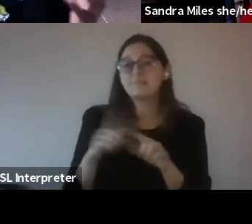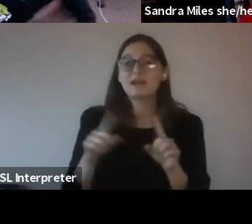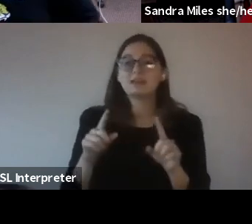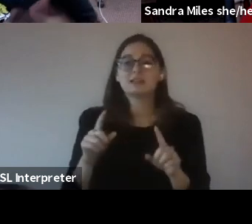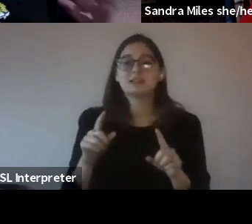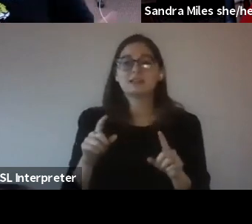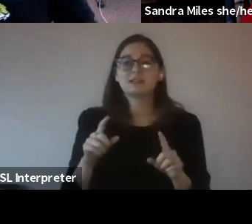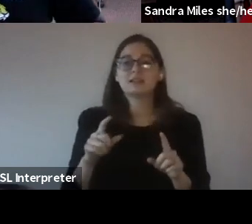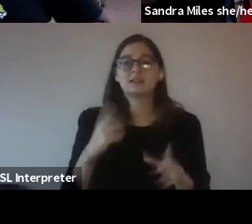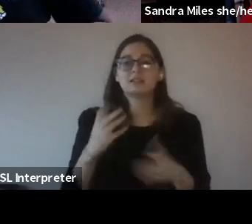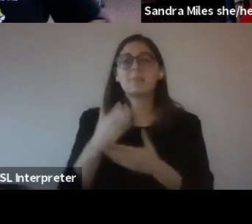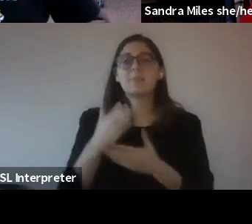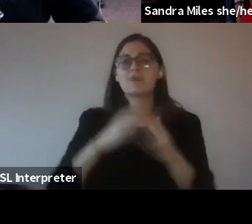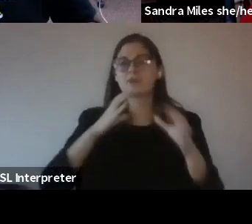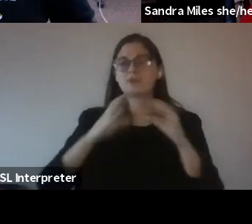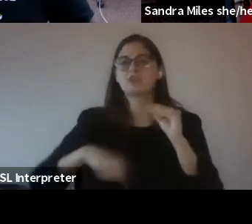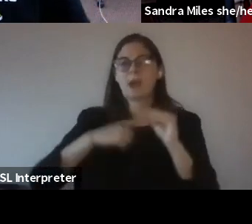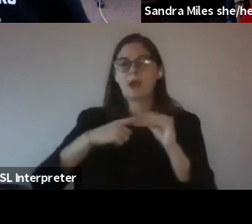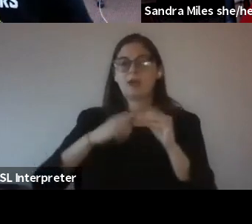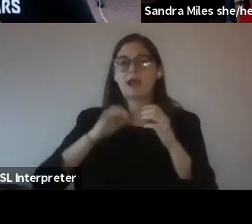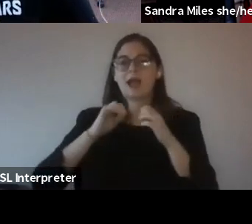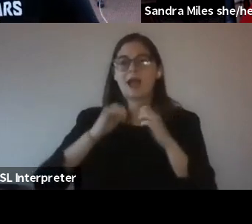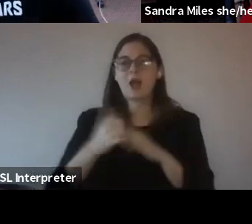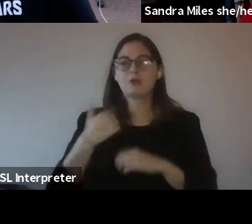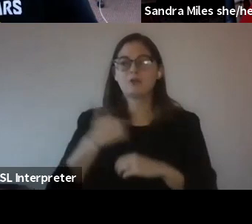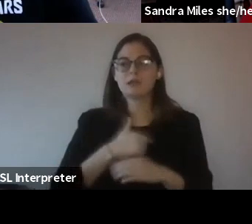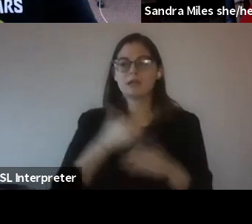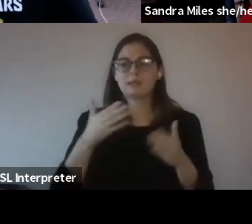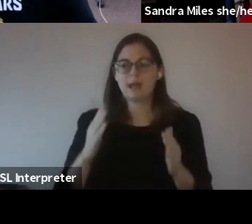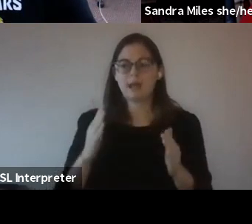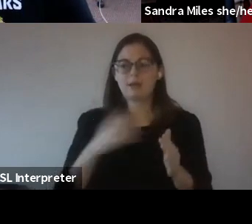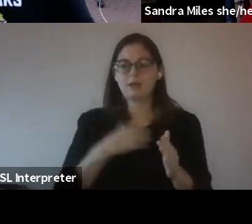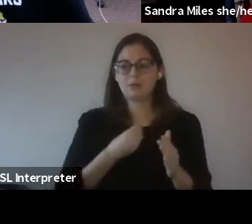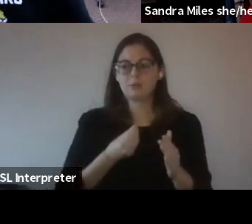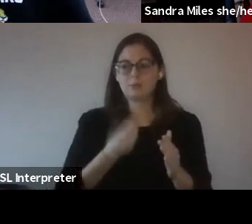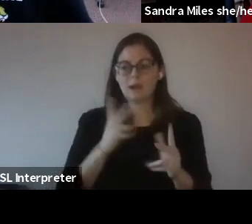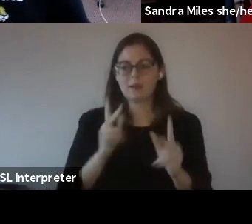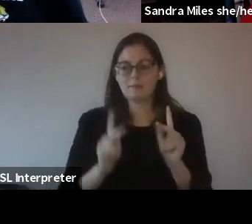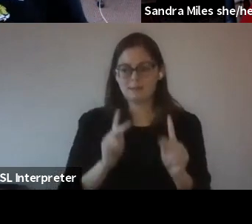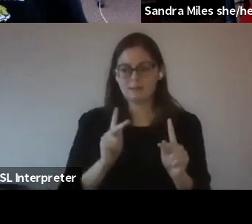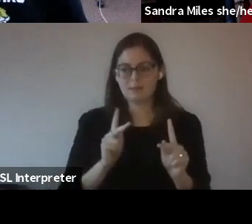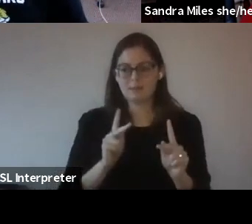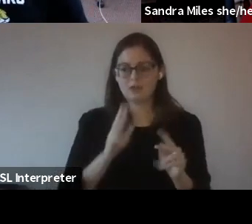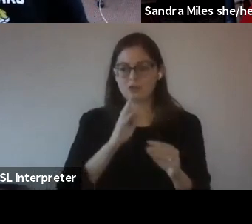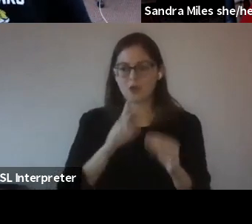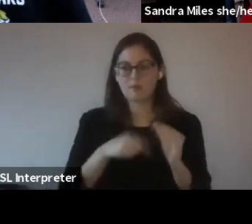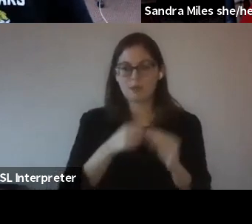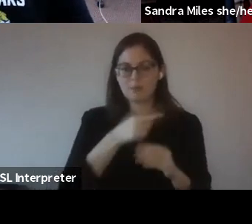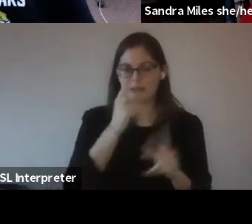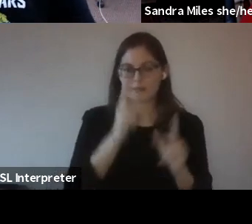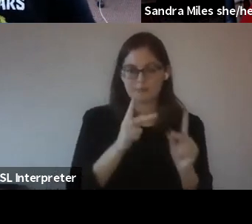a part of a conversation about how do we let white people, you know, talk about Black